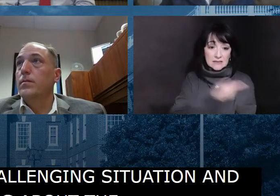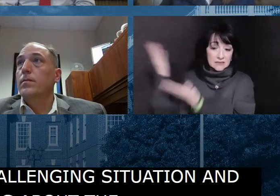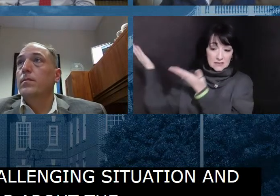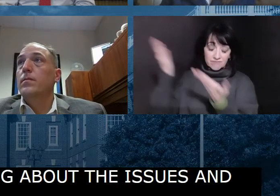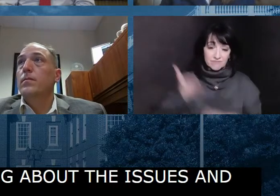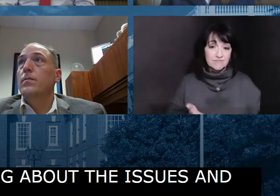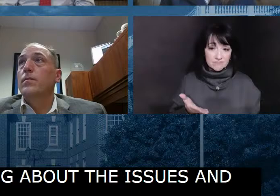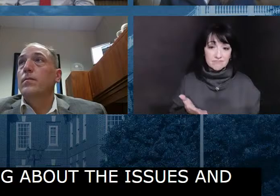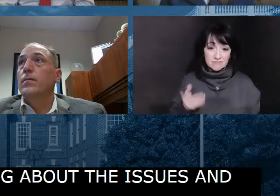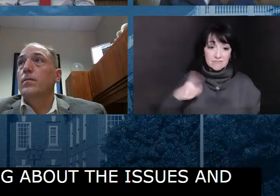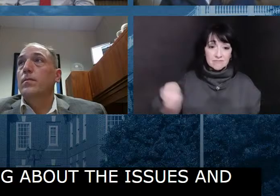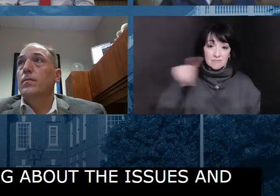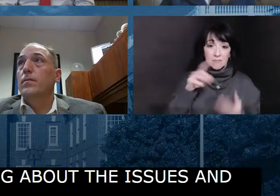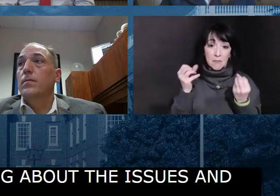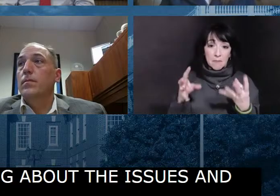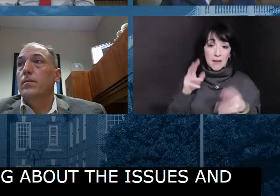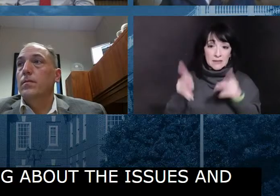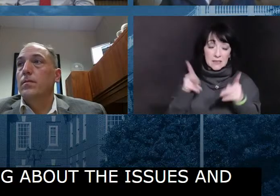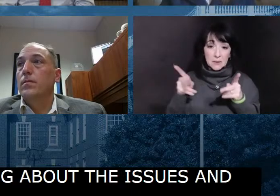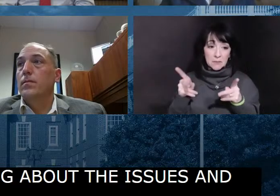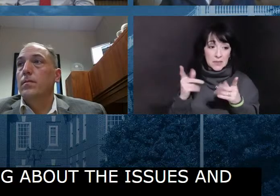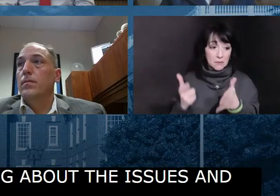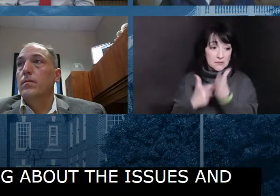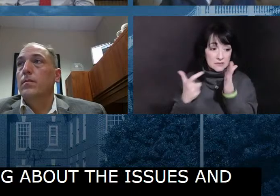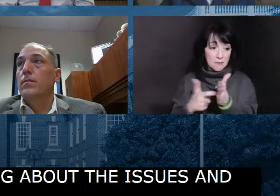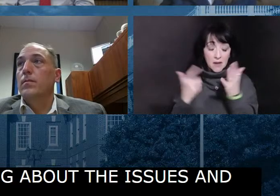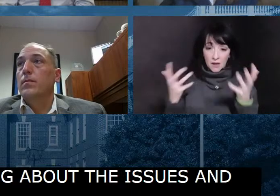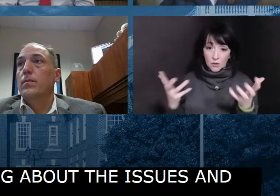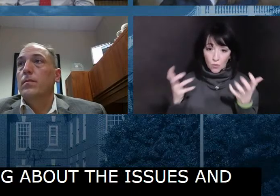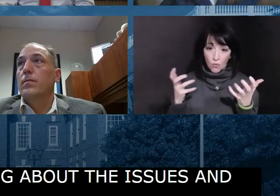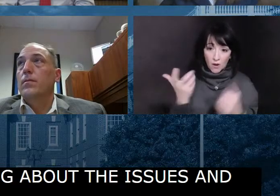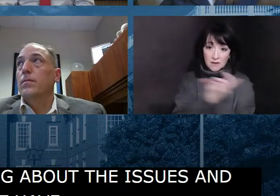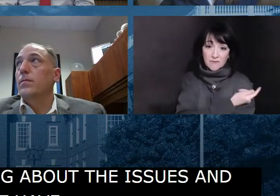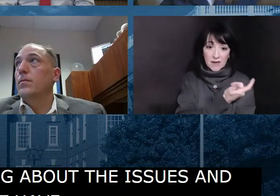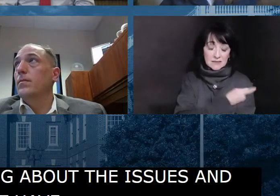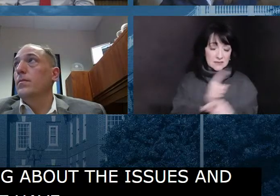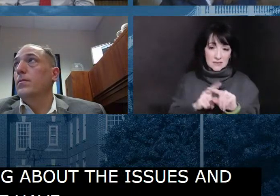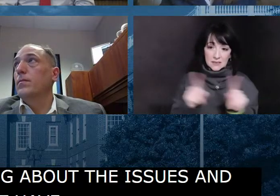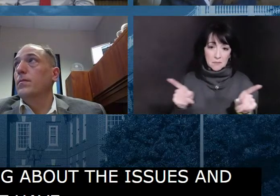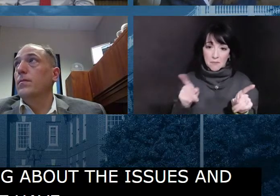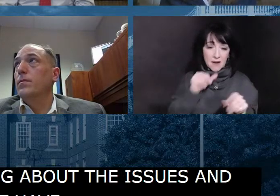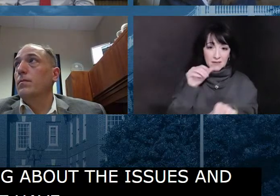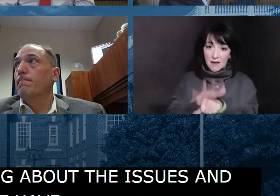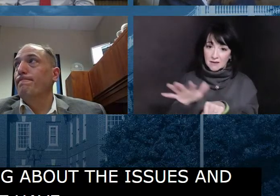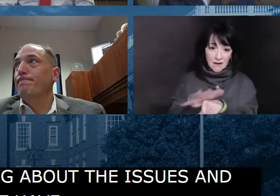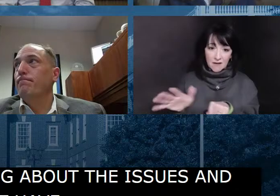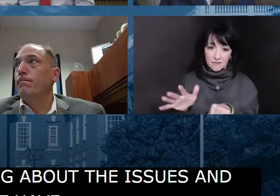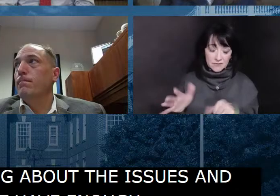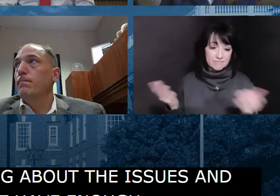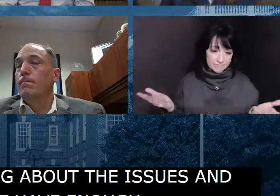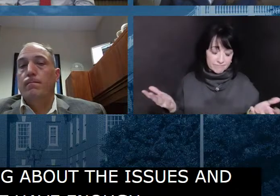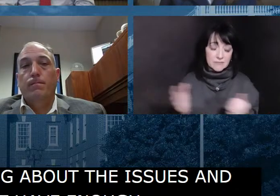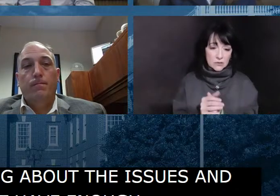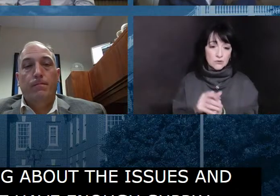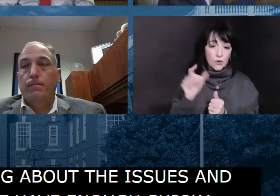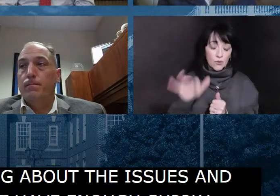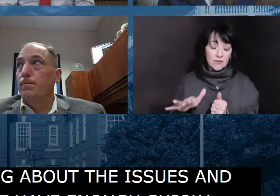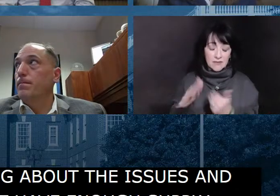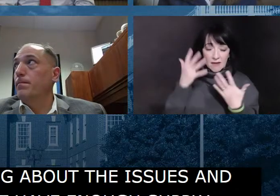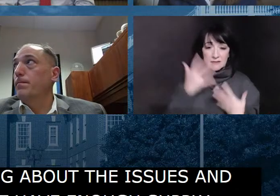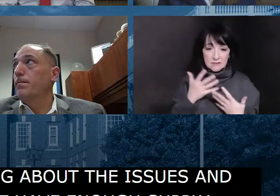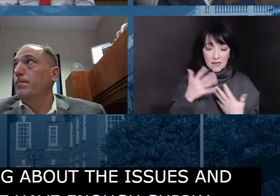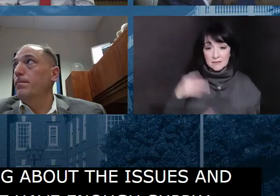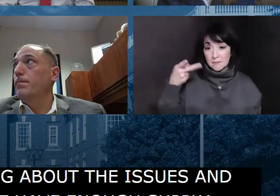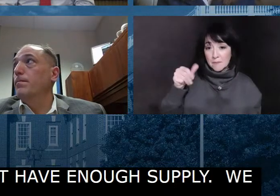who are demanding to get vaccinated, and it really all comes down to that. Pam's with us today again,